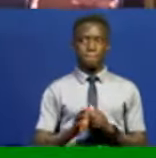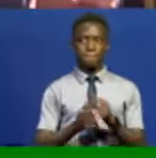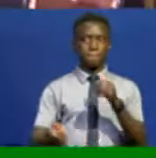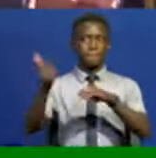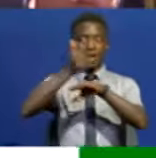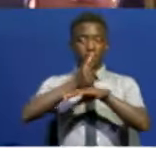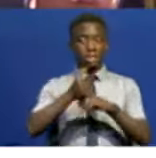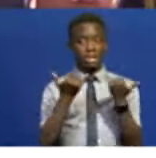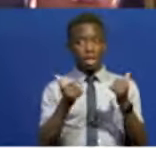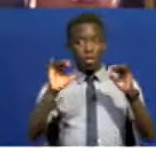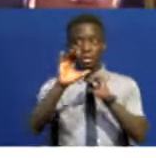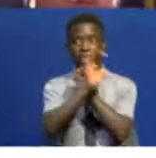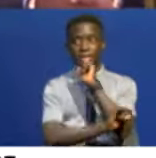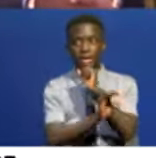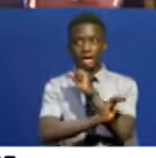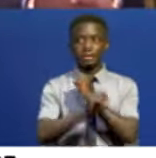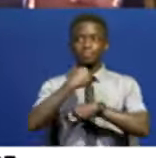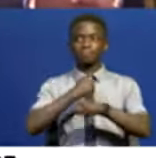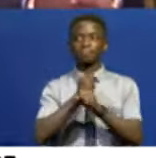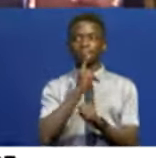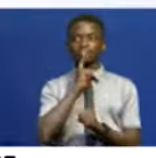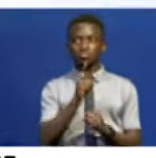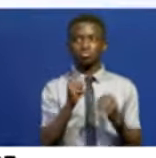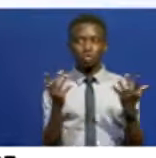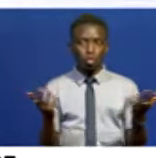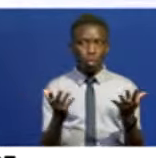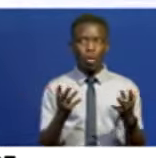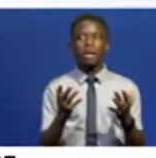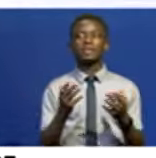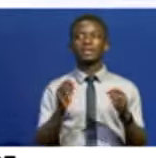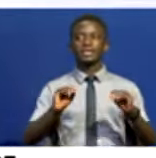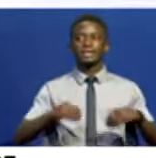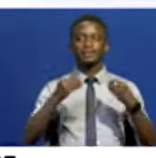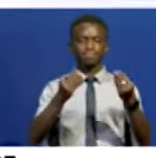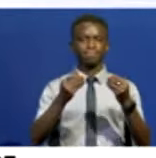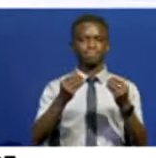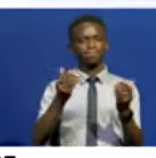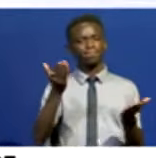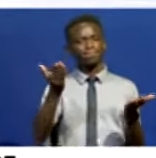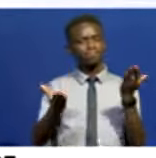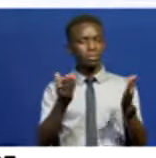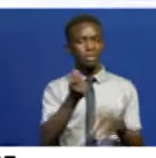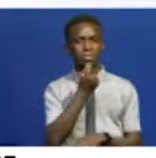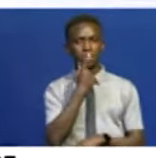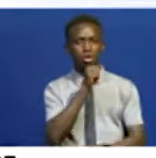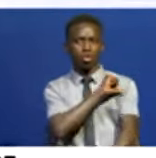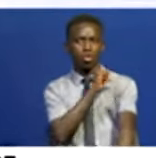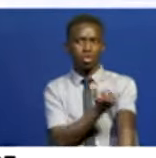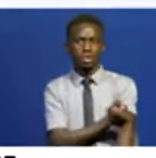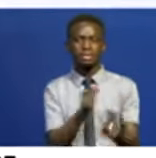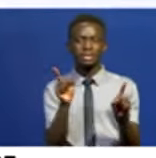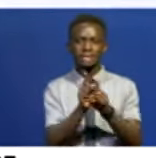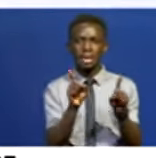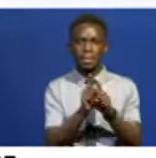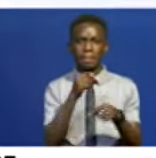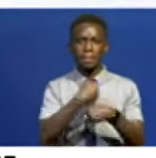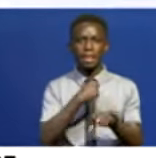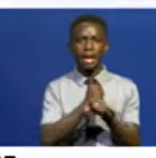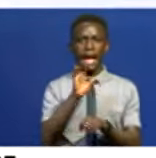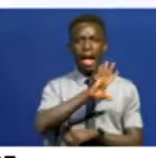is committed to ensuring that it legislates a medical authority as well as ratifies the African